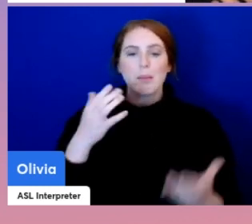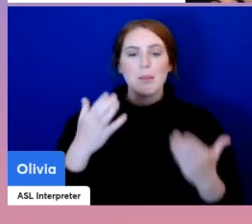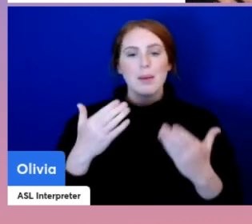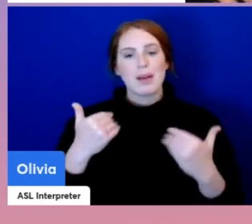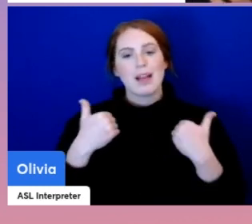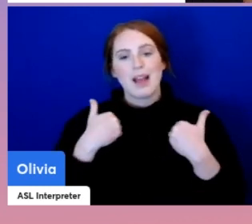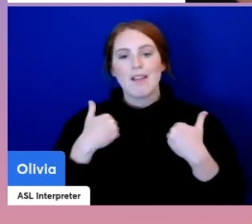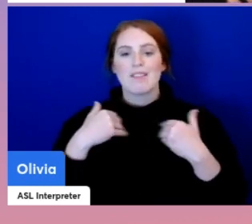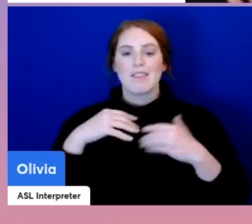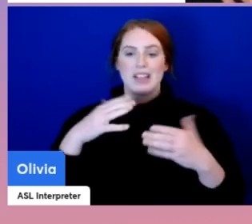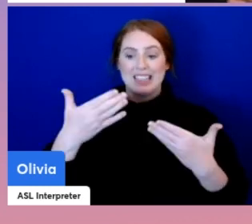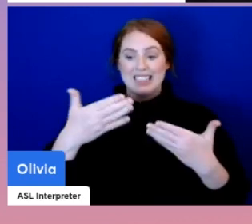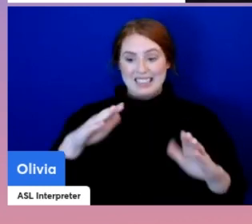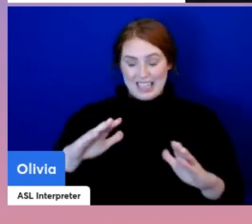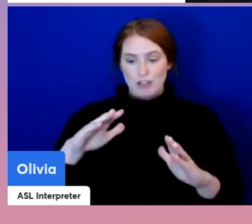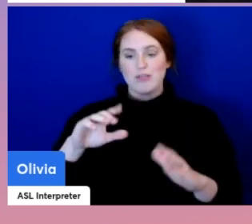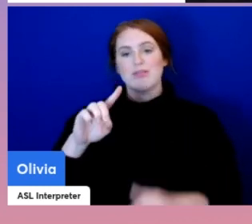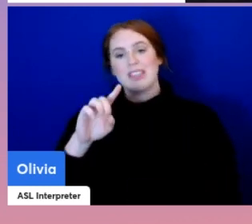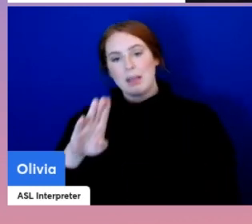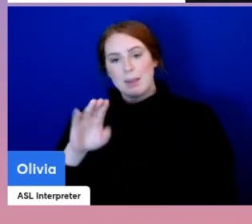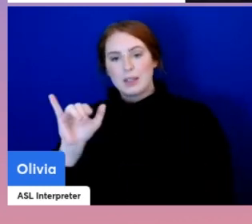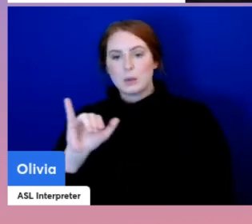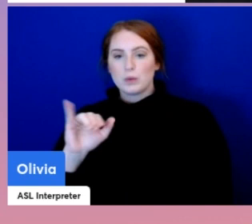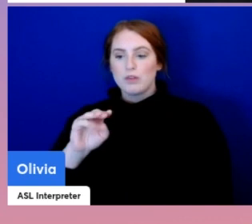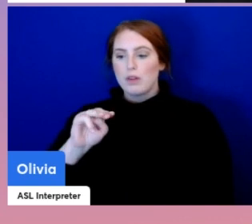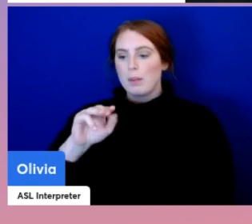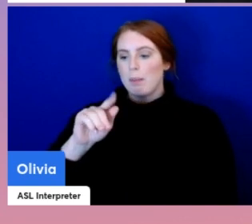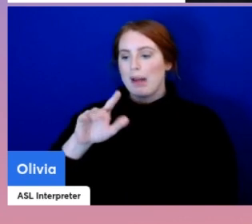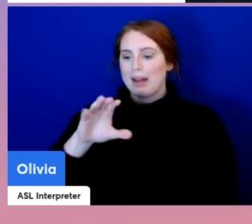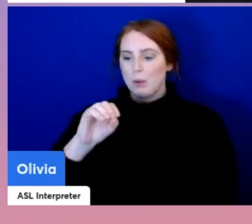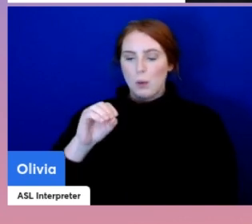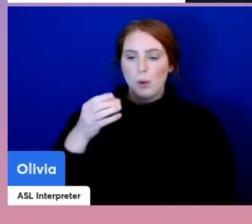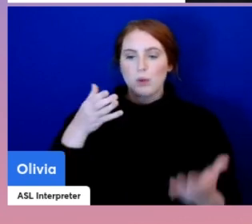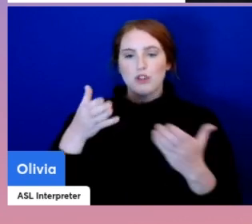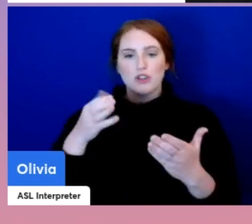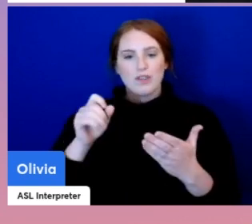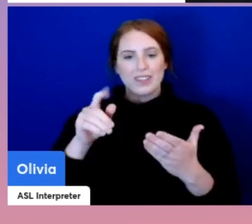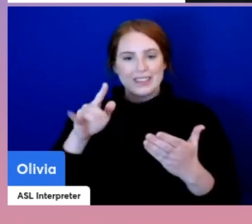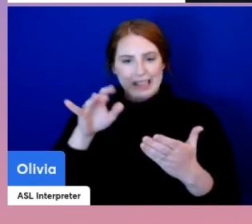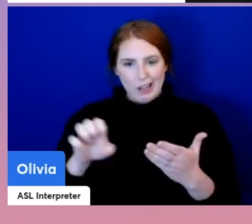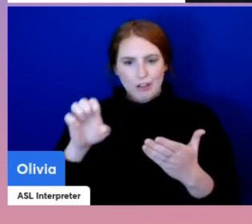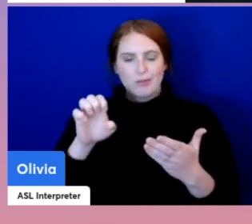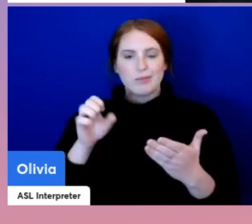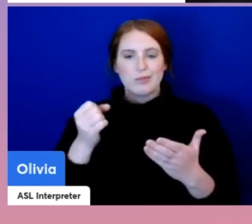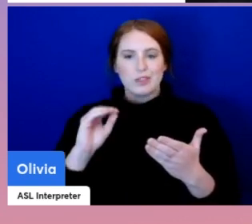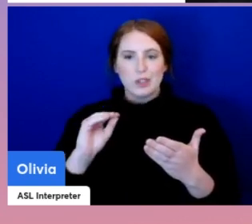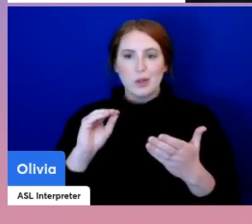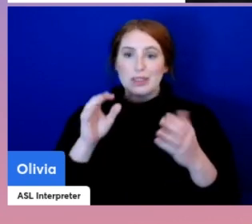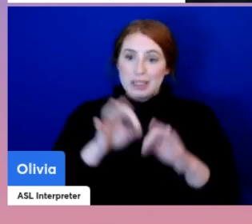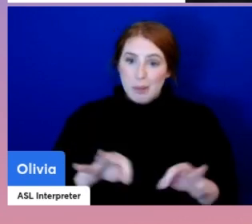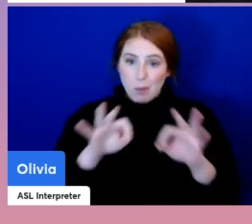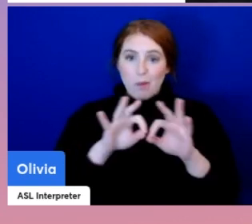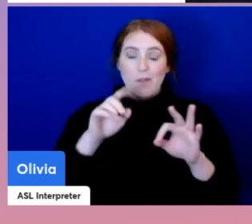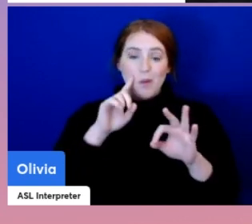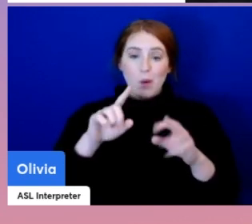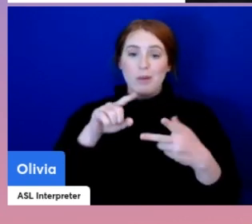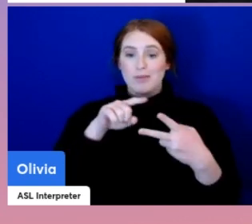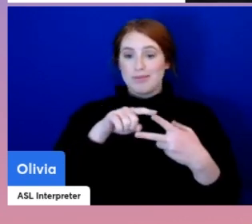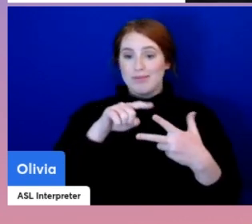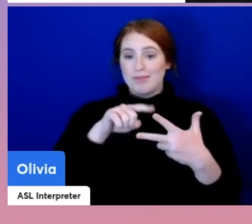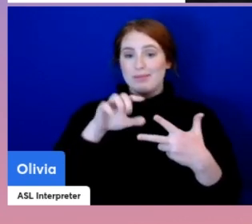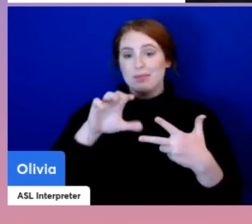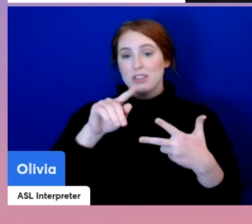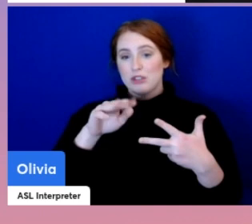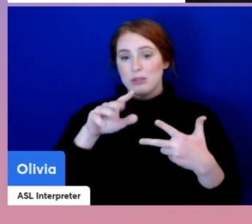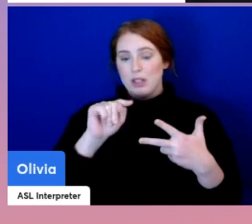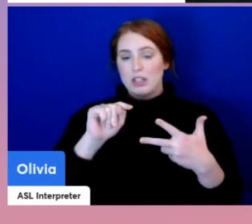and a database for a microservice style pattern. A key difference with constructs, though, is that you have all the development tools of your